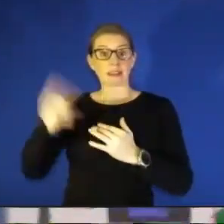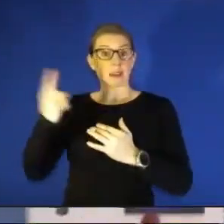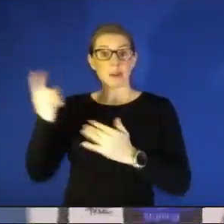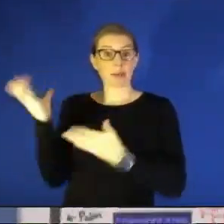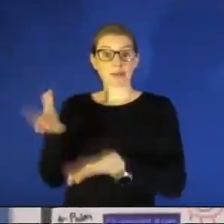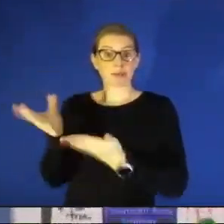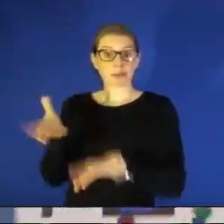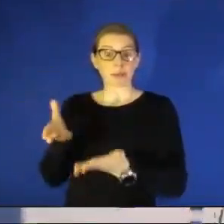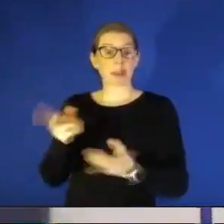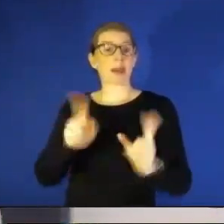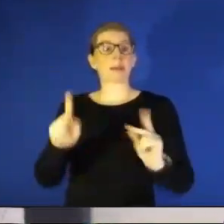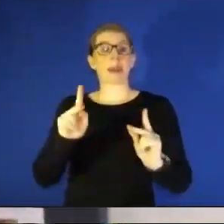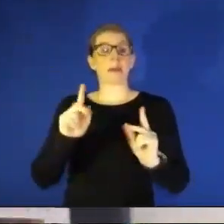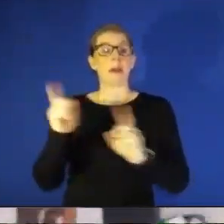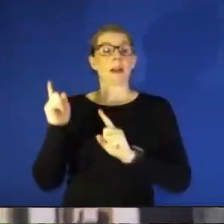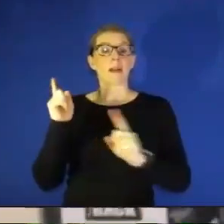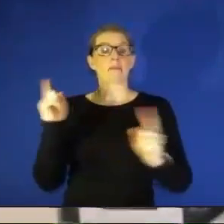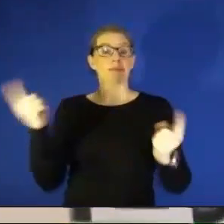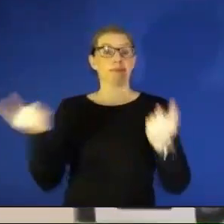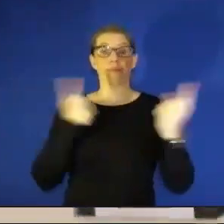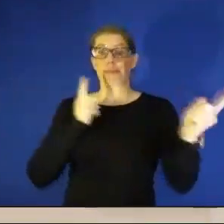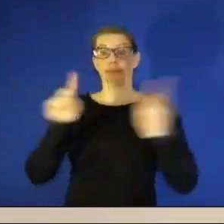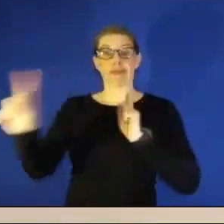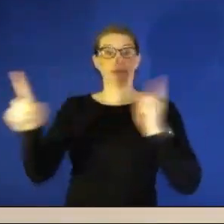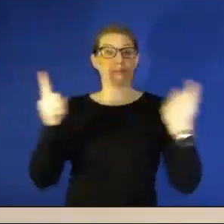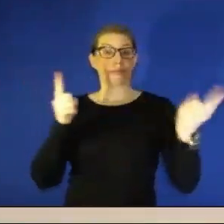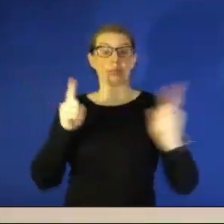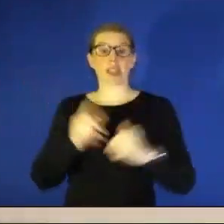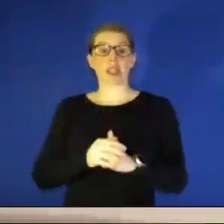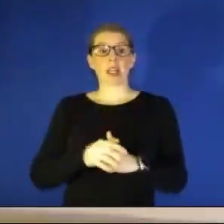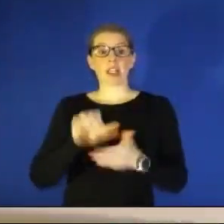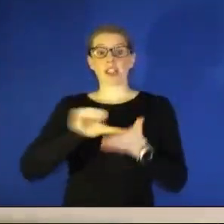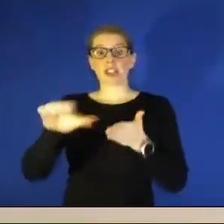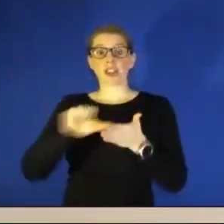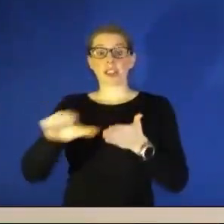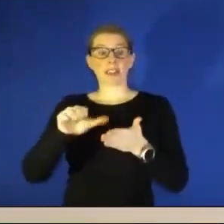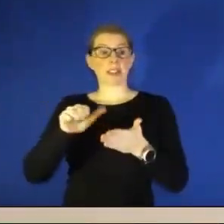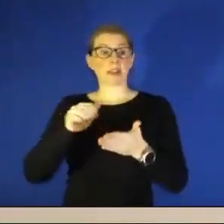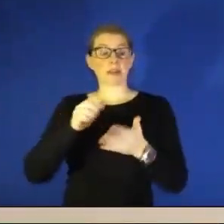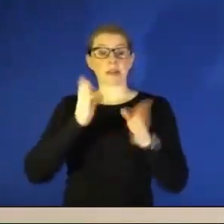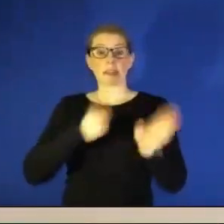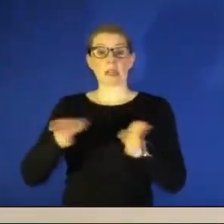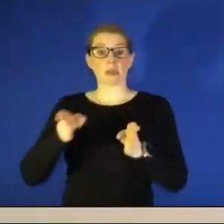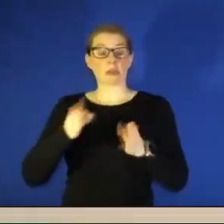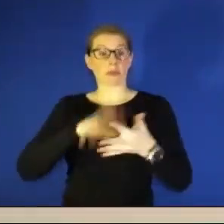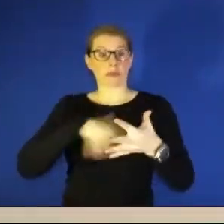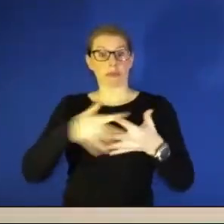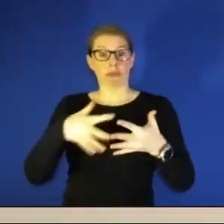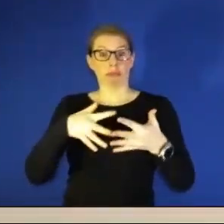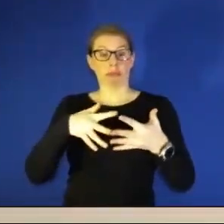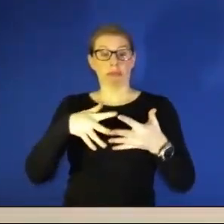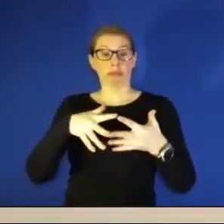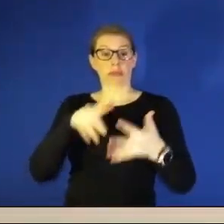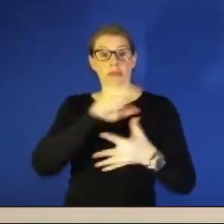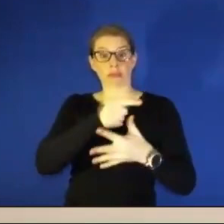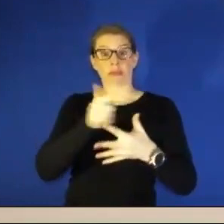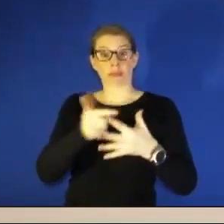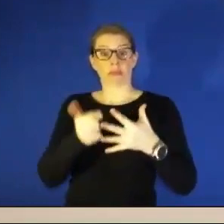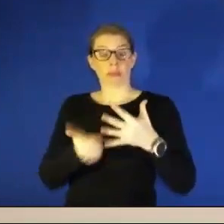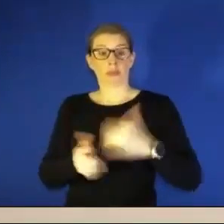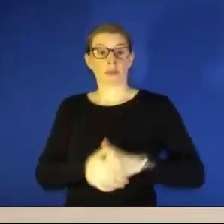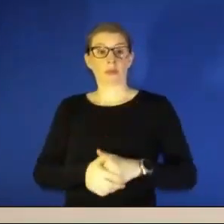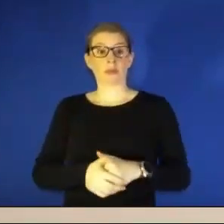here nonstop. The surgeries are back to back to back, anything from something that's routine to something that is a very urgent